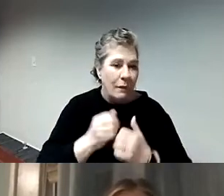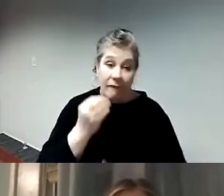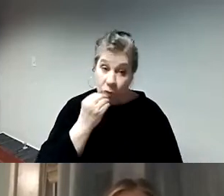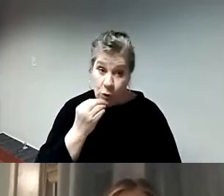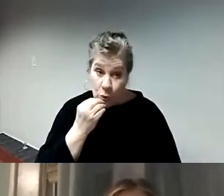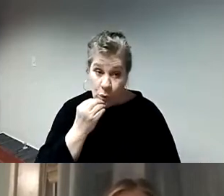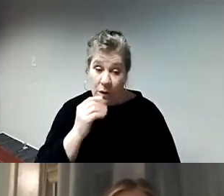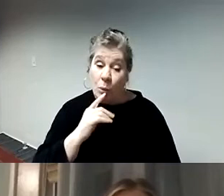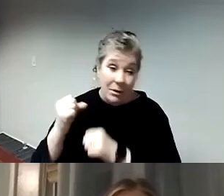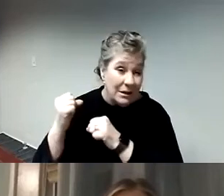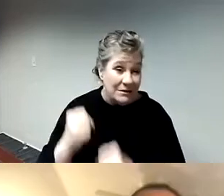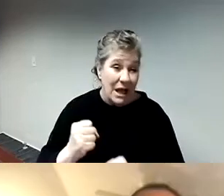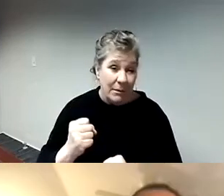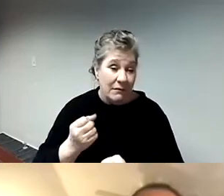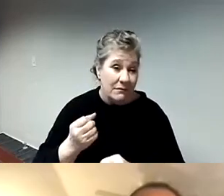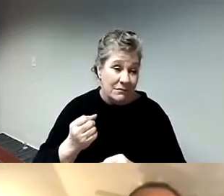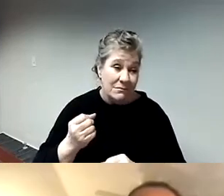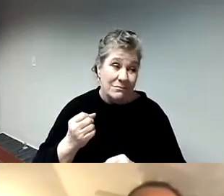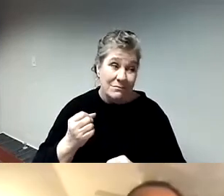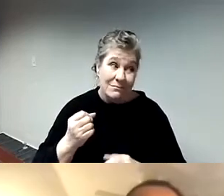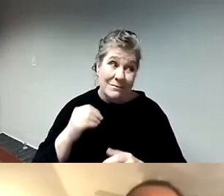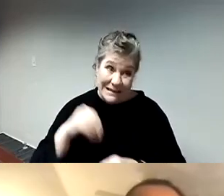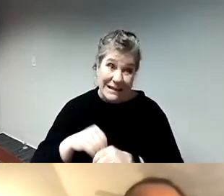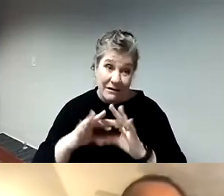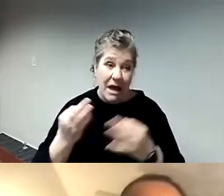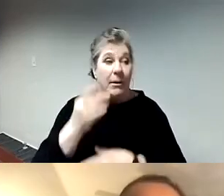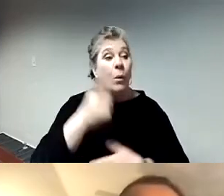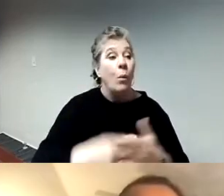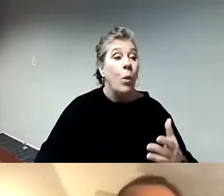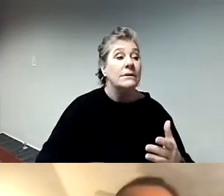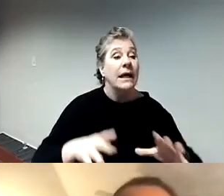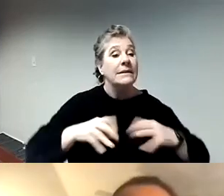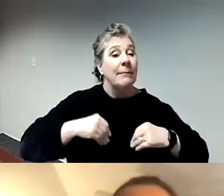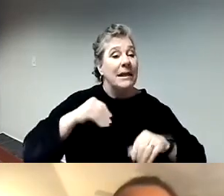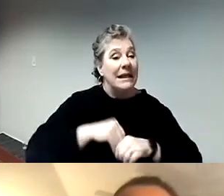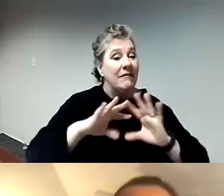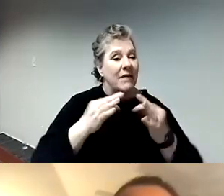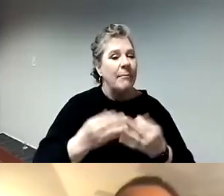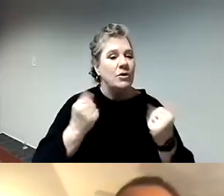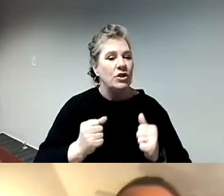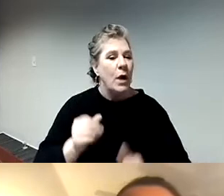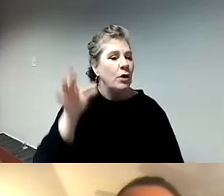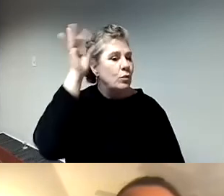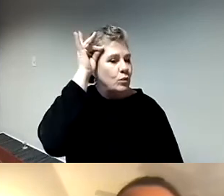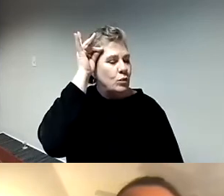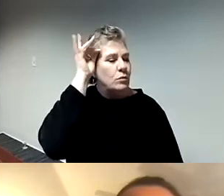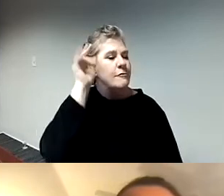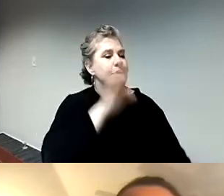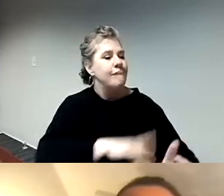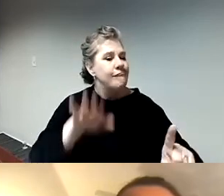really dominant force and really dictate what's like accepted in the family. So that's something I try to keep an eye out